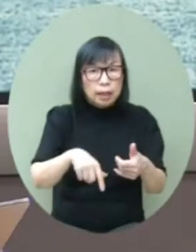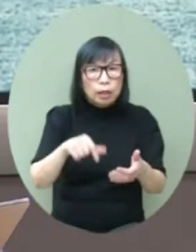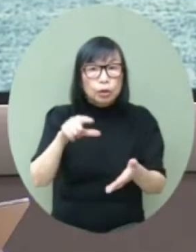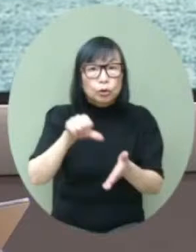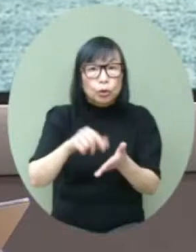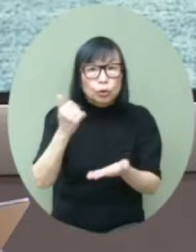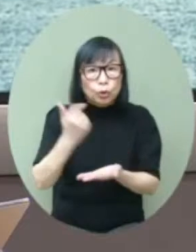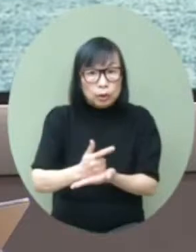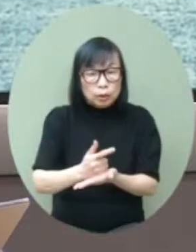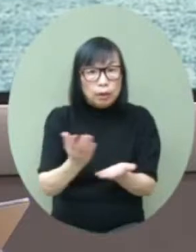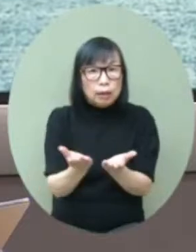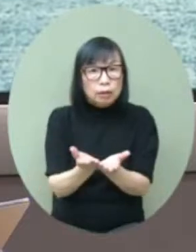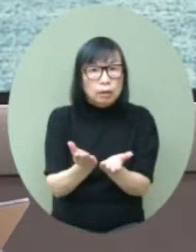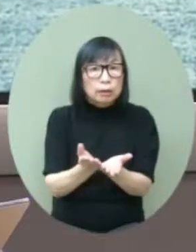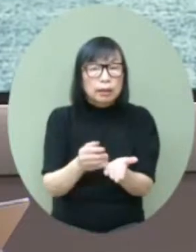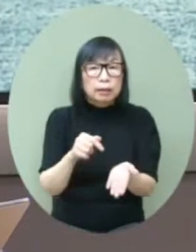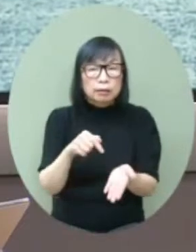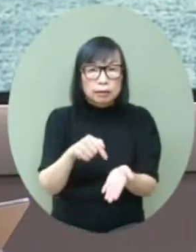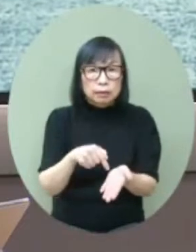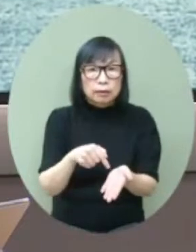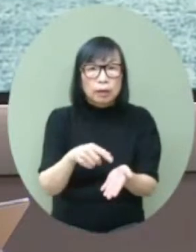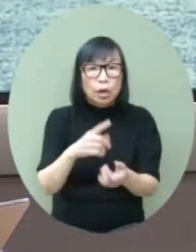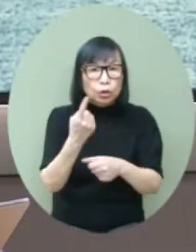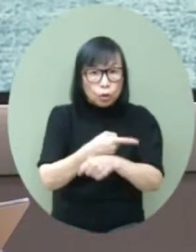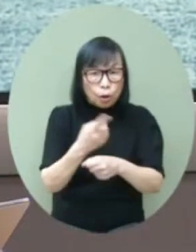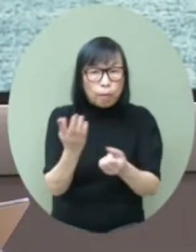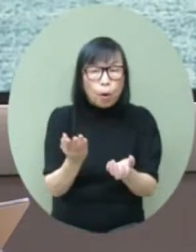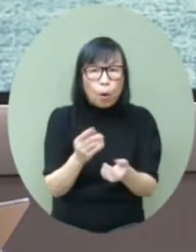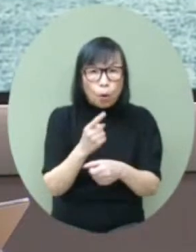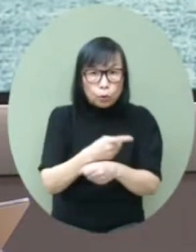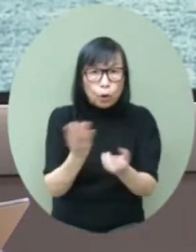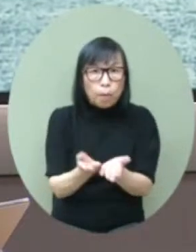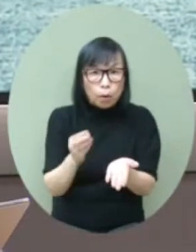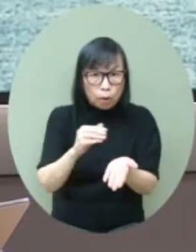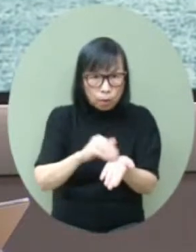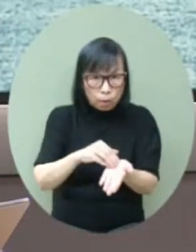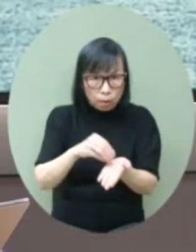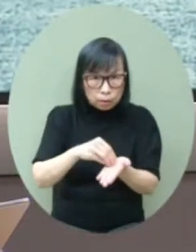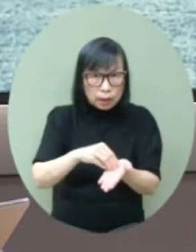the premises at the time. What is important now is to confirm